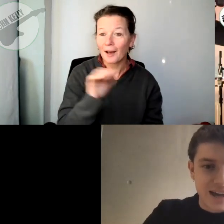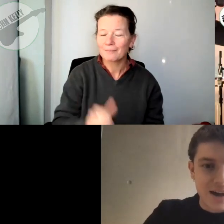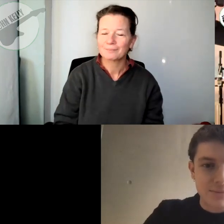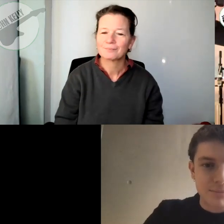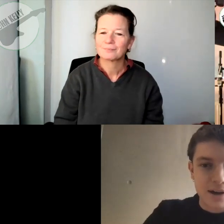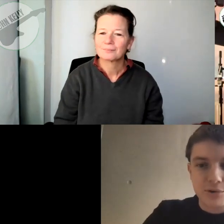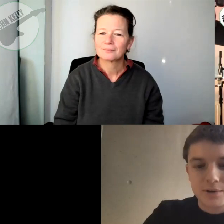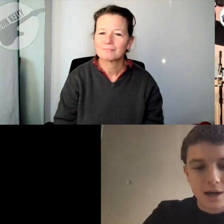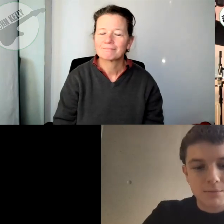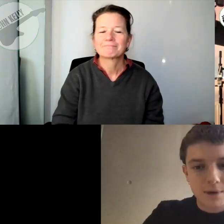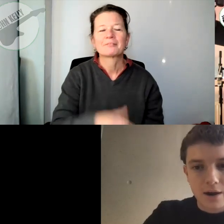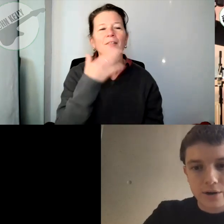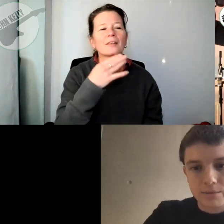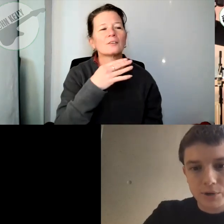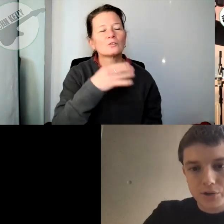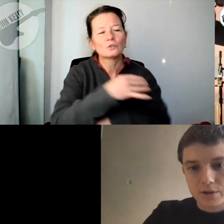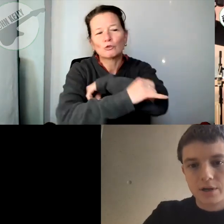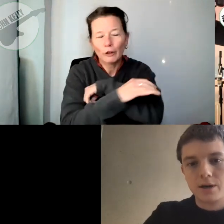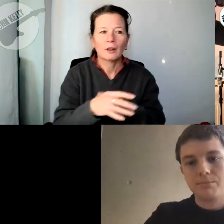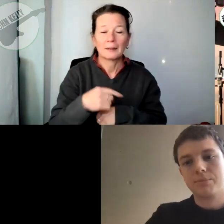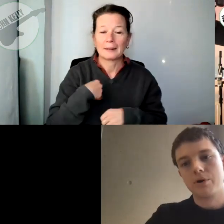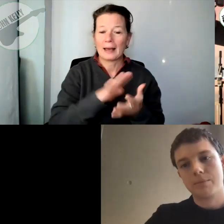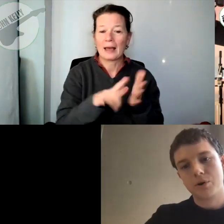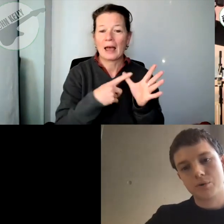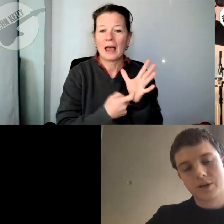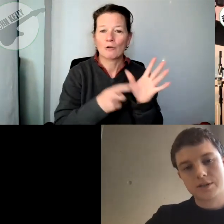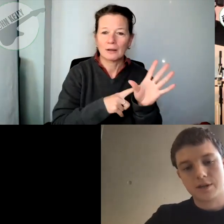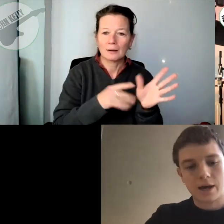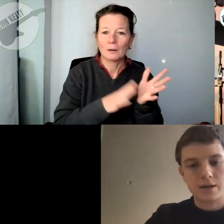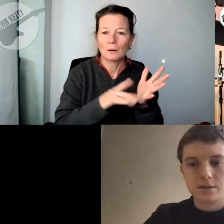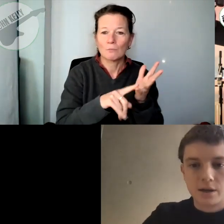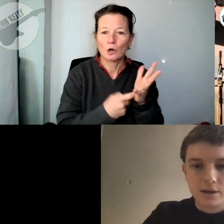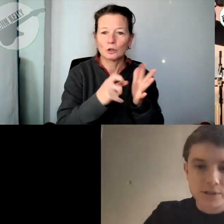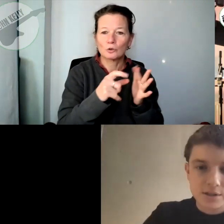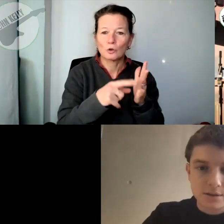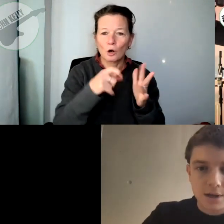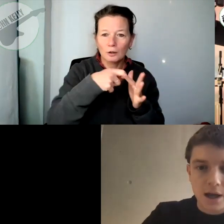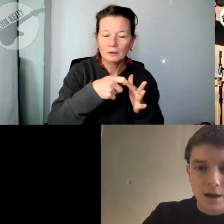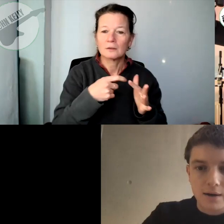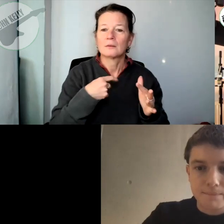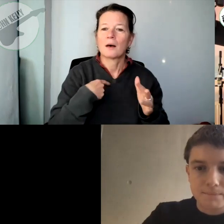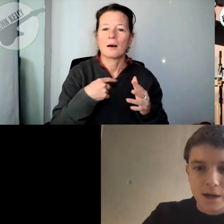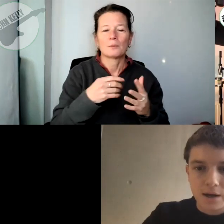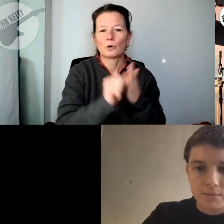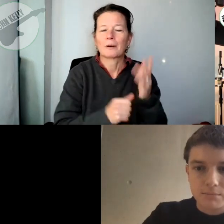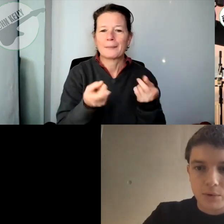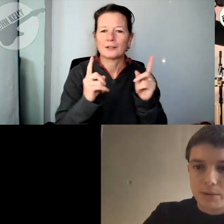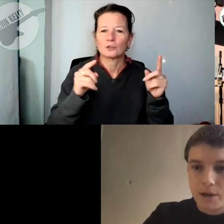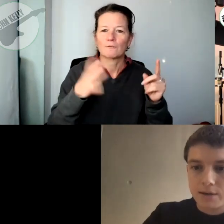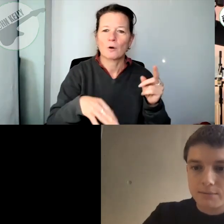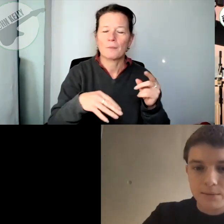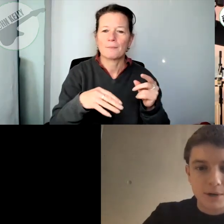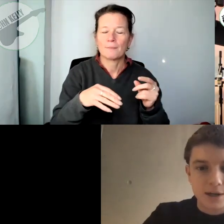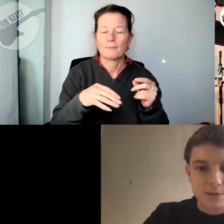John. Hi, everyone. I'm Harry Murdoch. I'm program coordinator at Unlimited. I'm a